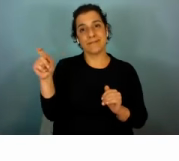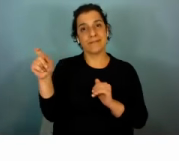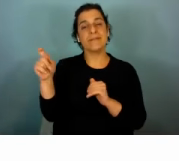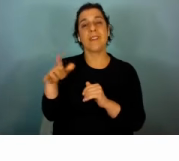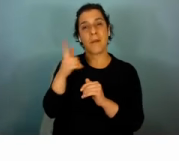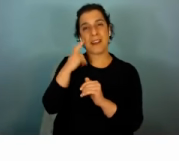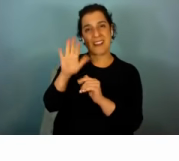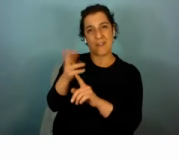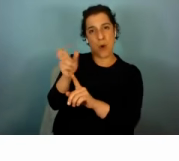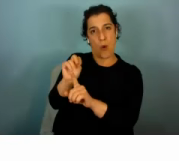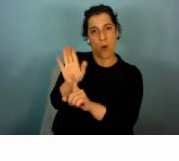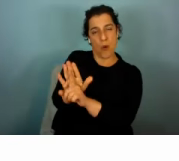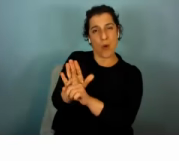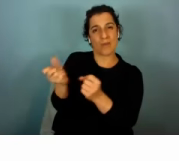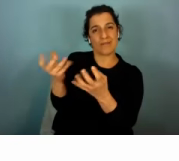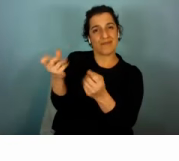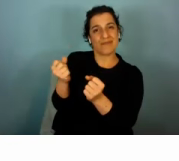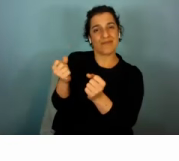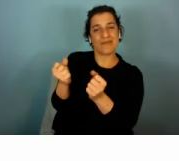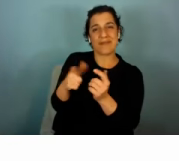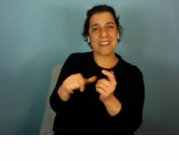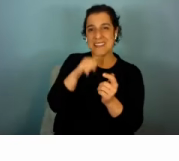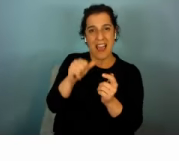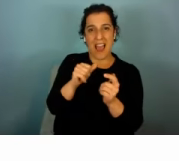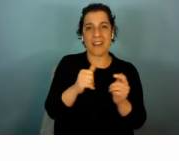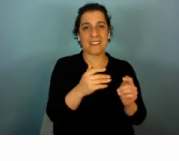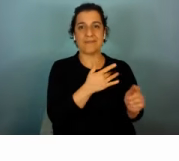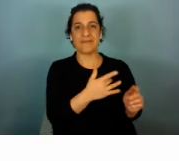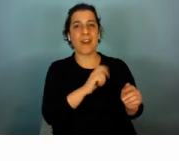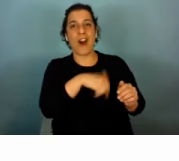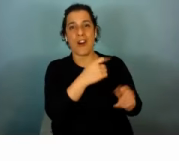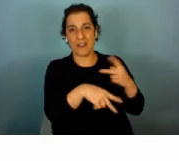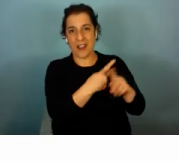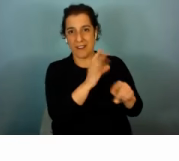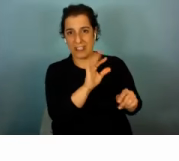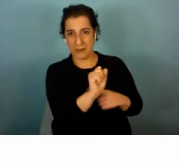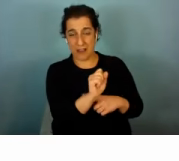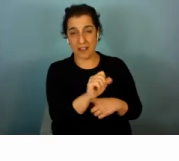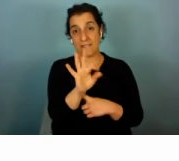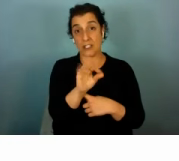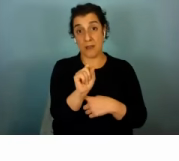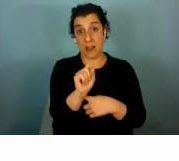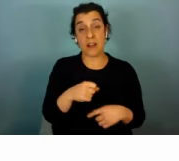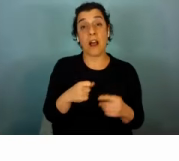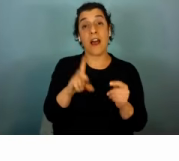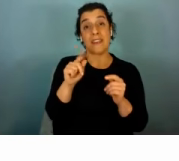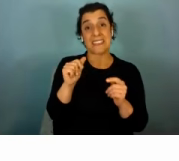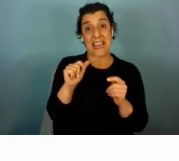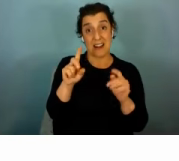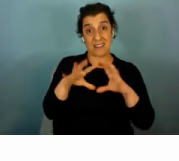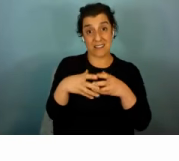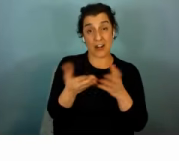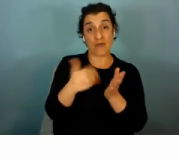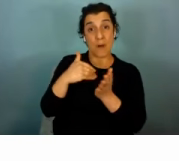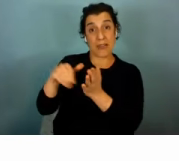articulatory properties that are not otherwise found in fingerspelling. The data set of repeated tokens comprises a